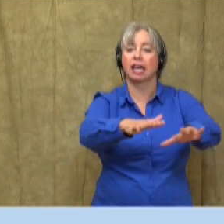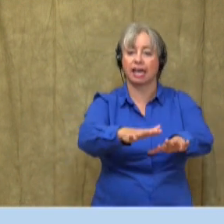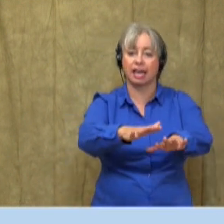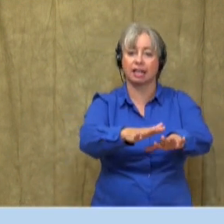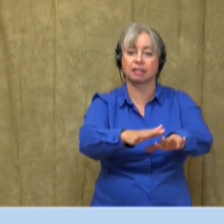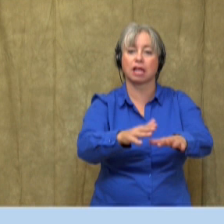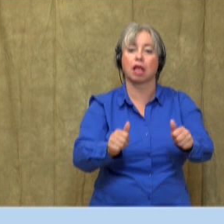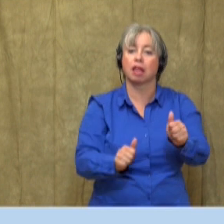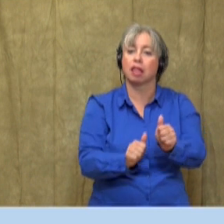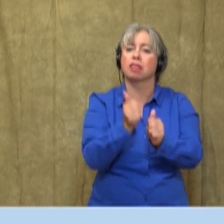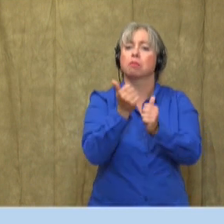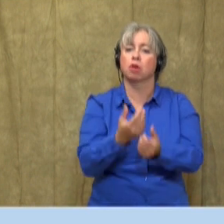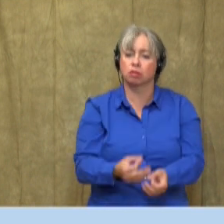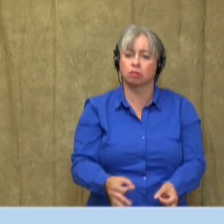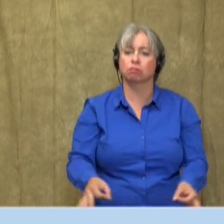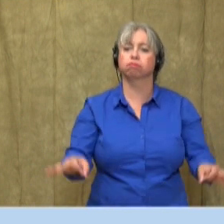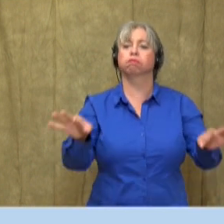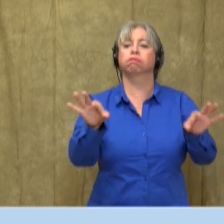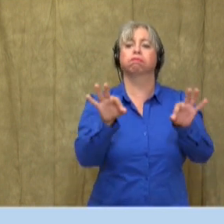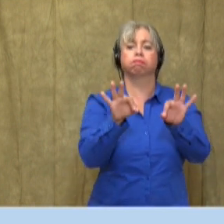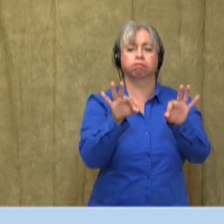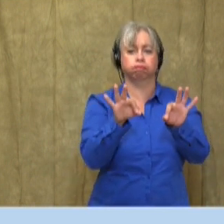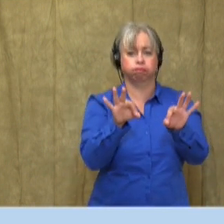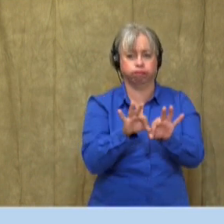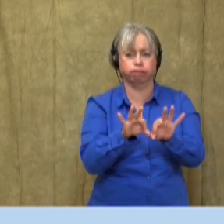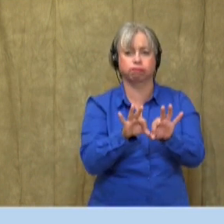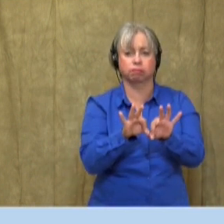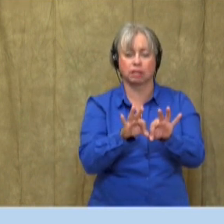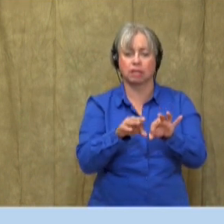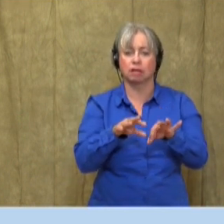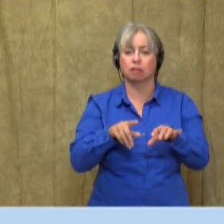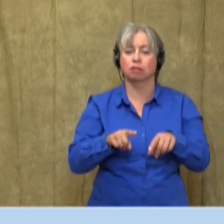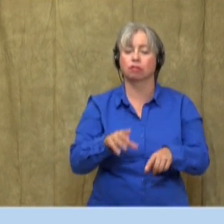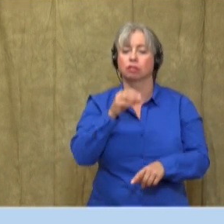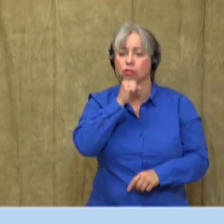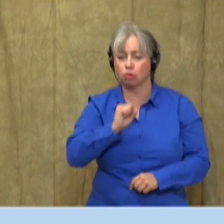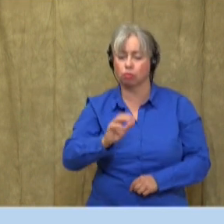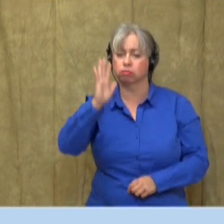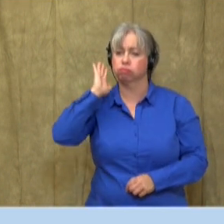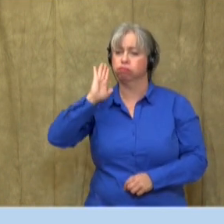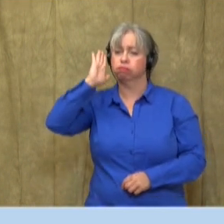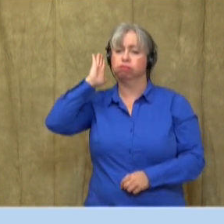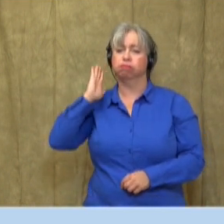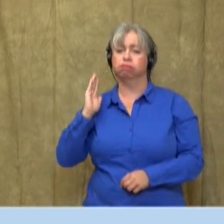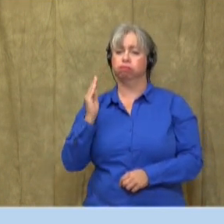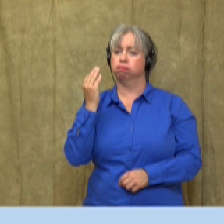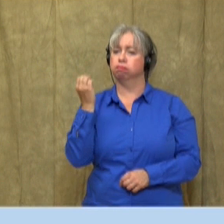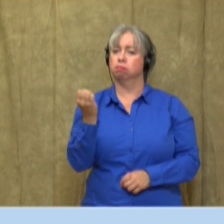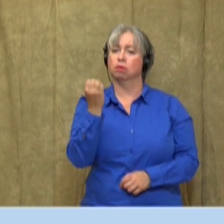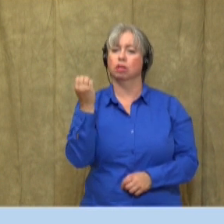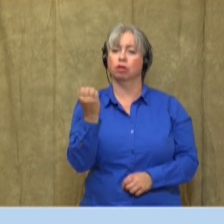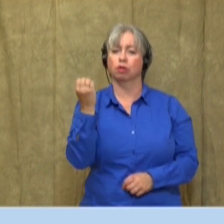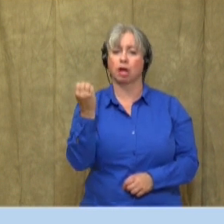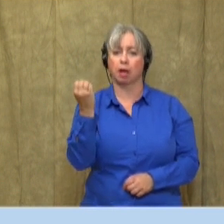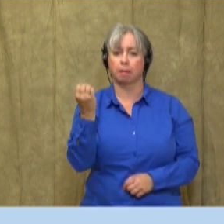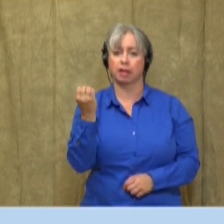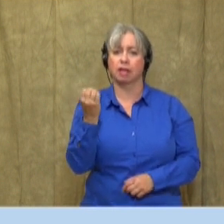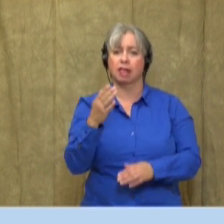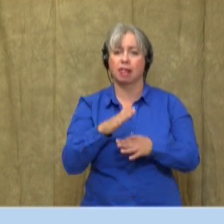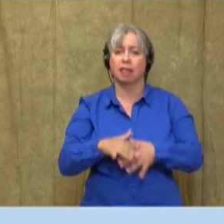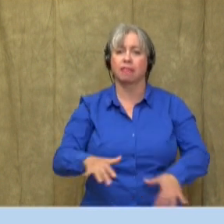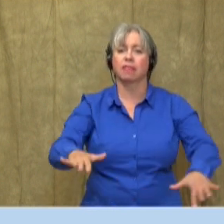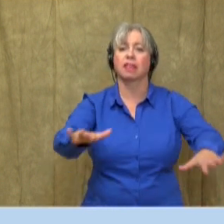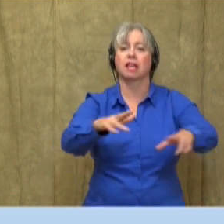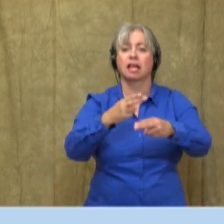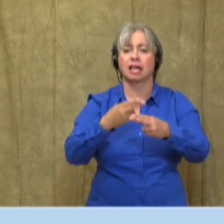Land was the most important commodity during medieval Europe. The land at that time was actually called